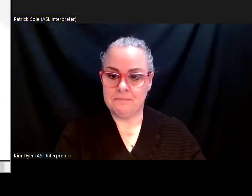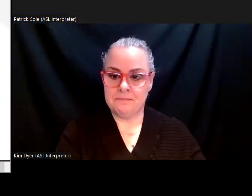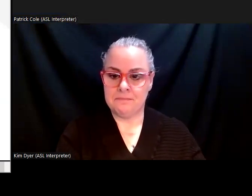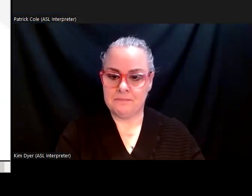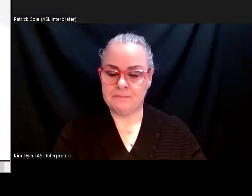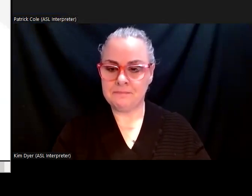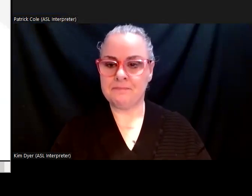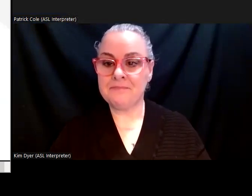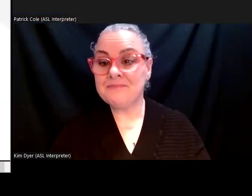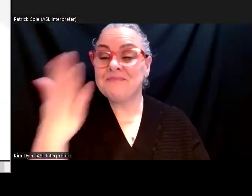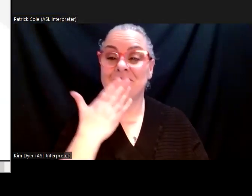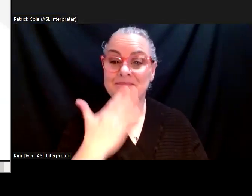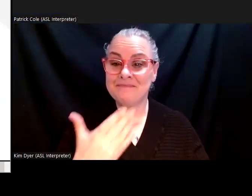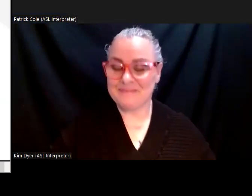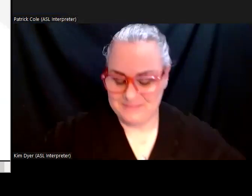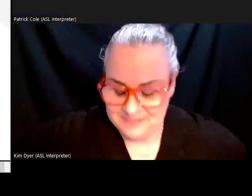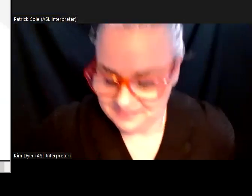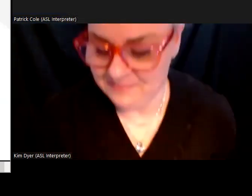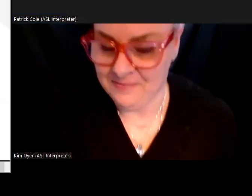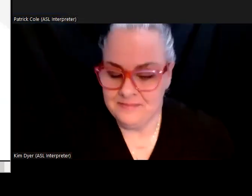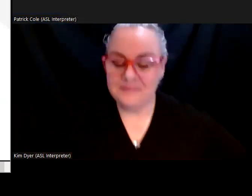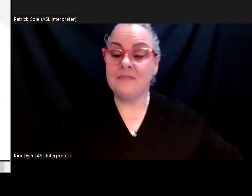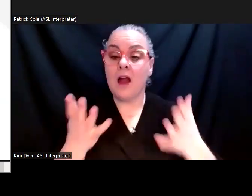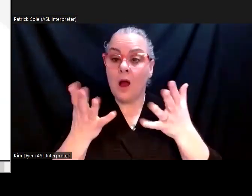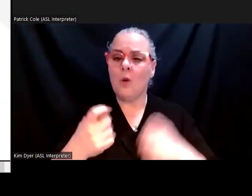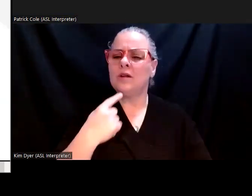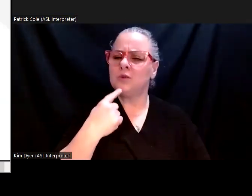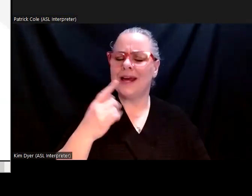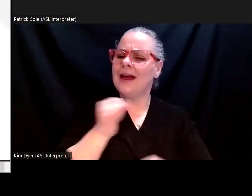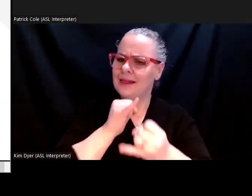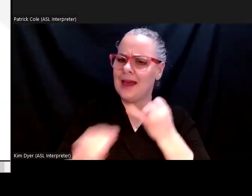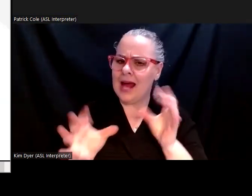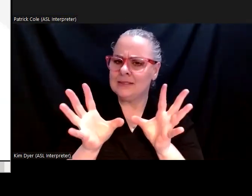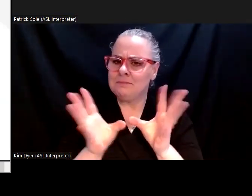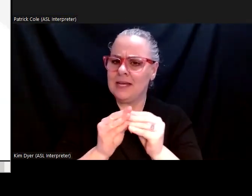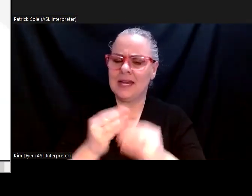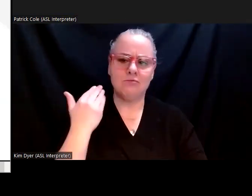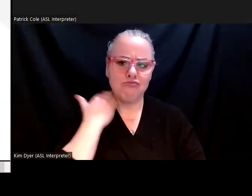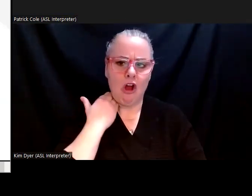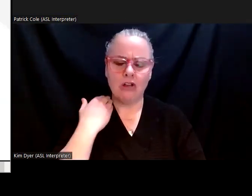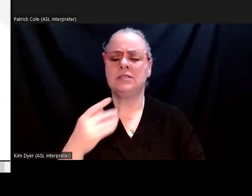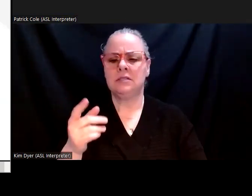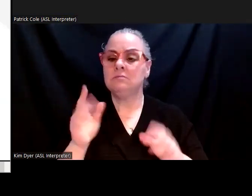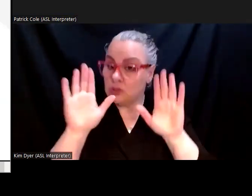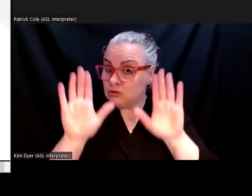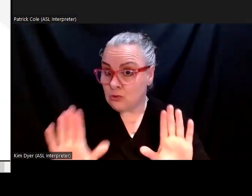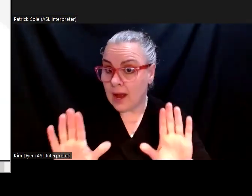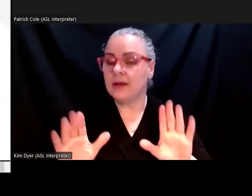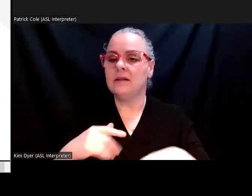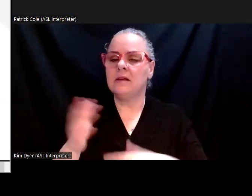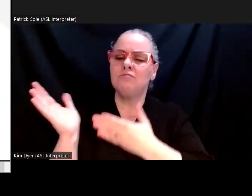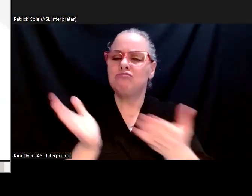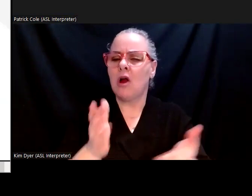Thank you. I just wanted to say I was at the last meeting in Brockton, and that was great. I brought a couple of my